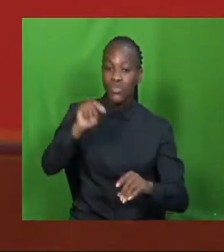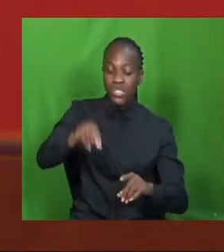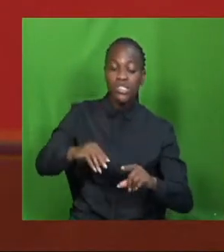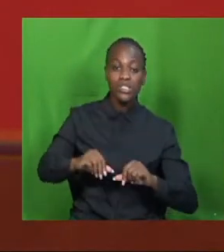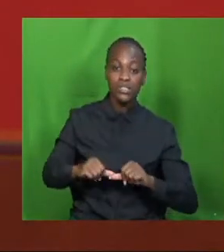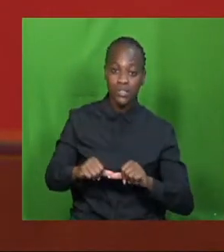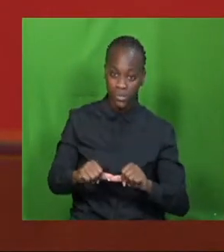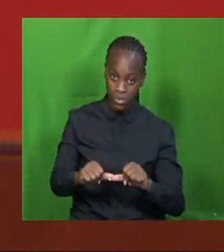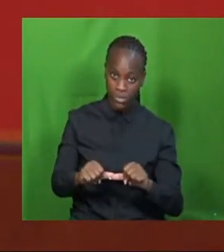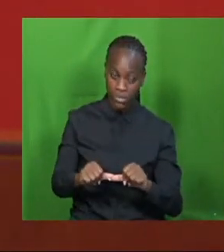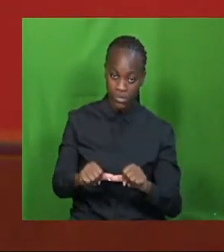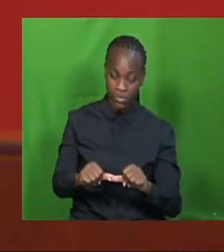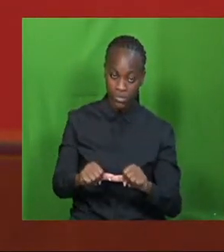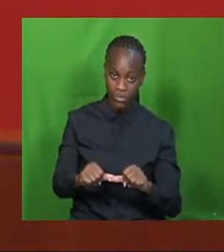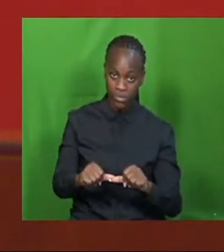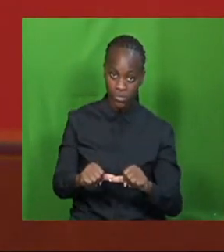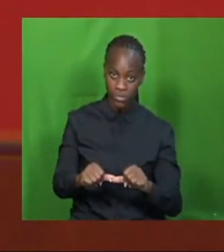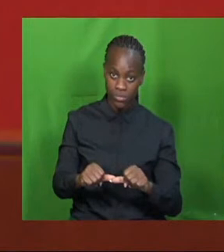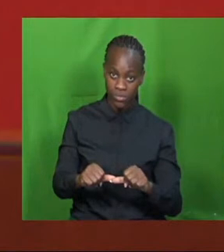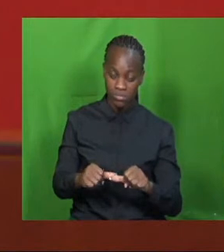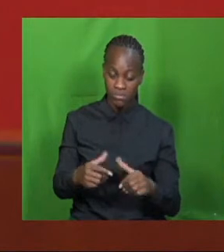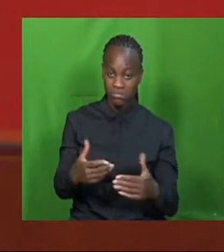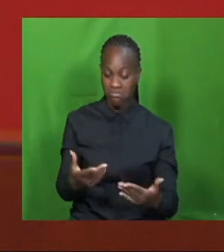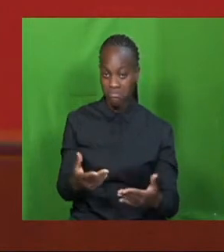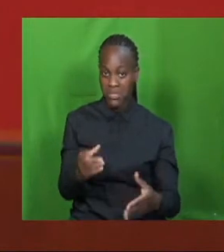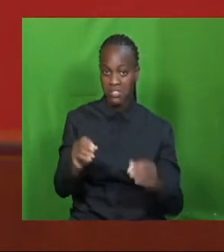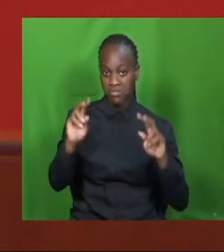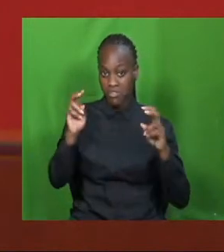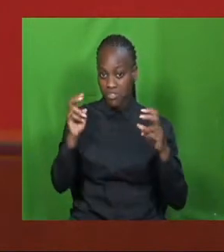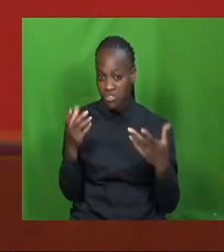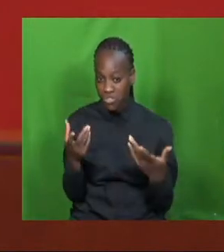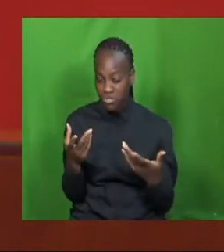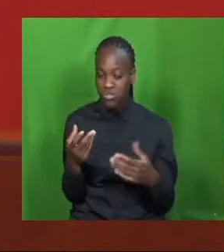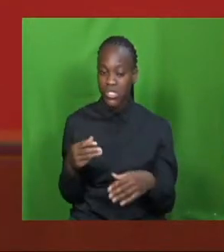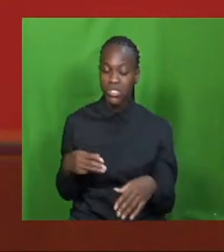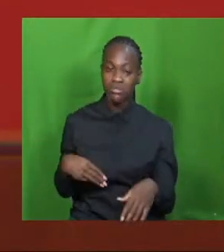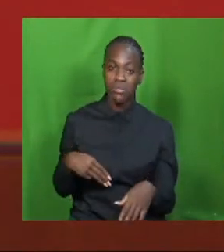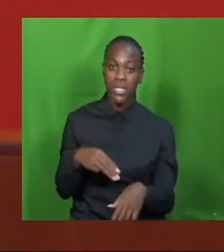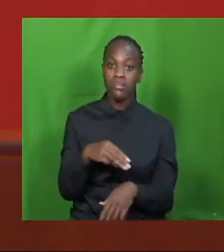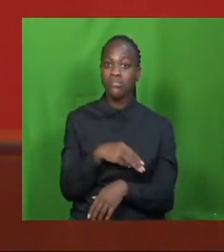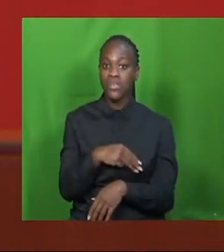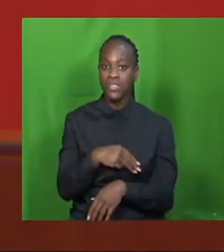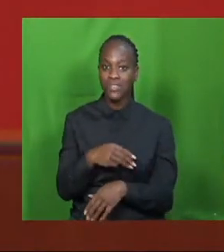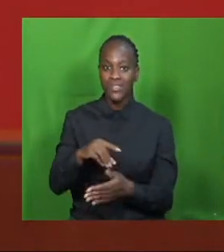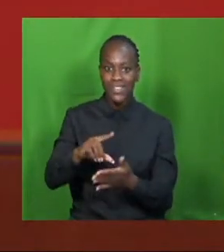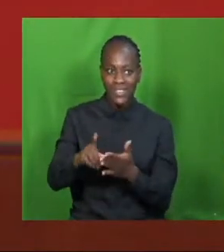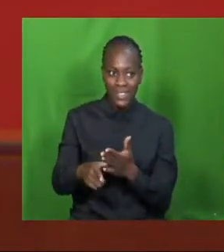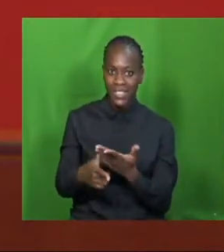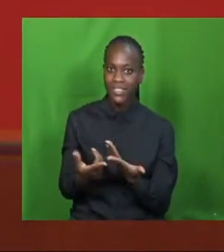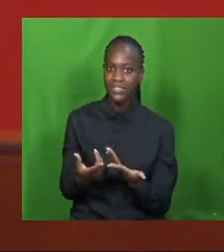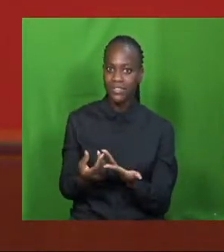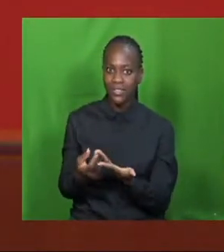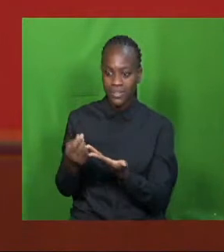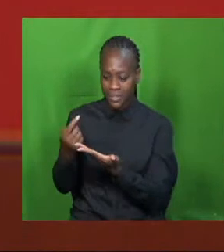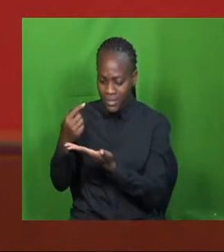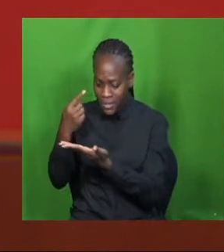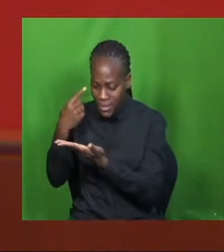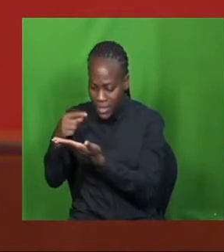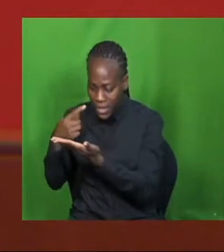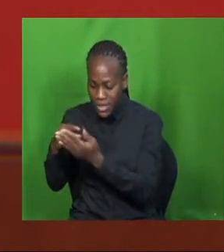Parliament. Thank you. Well, that is why yesterday I did talk about us upping